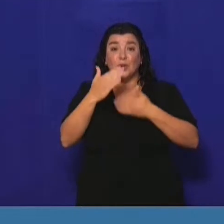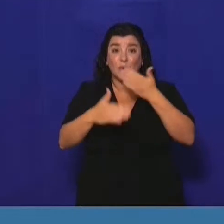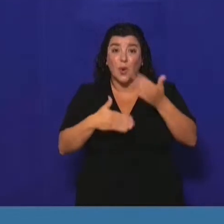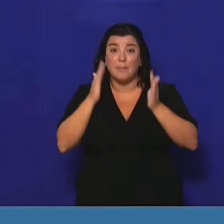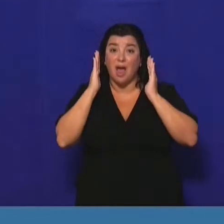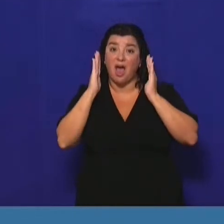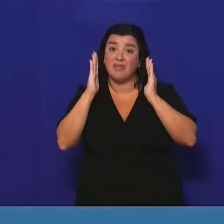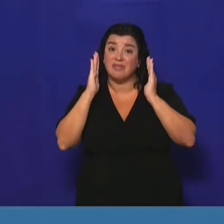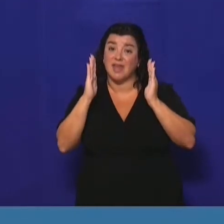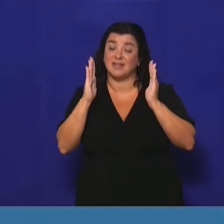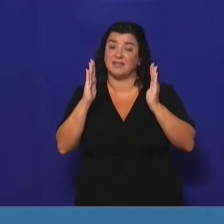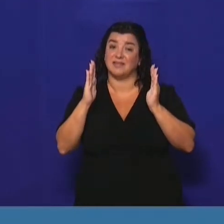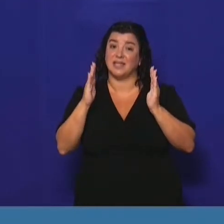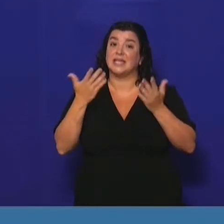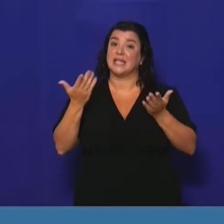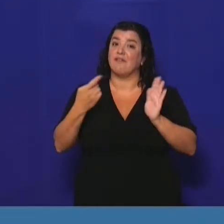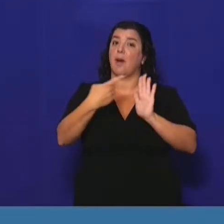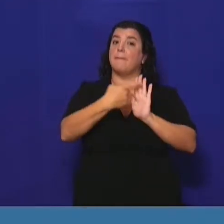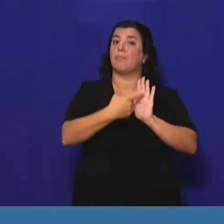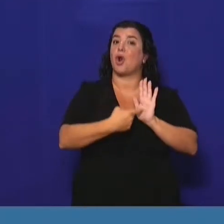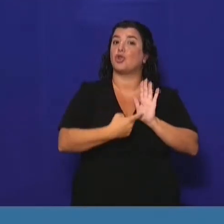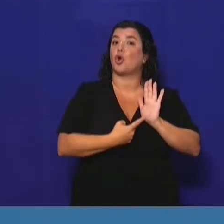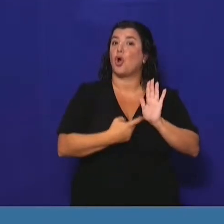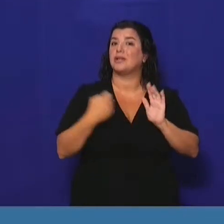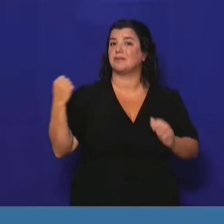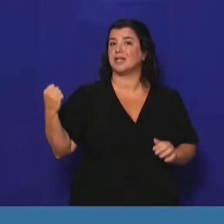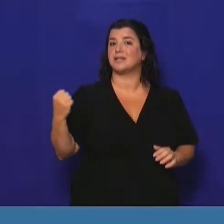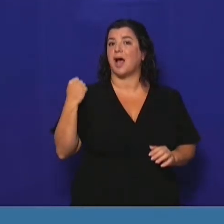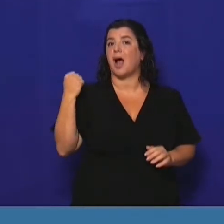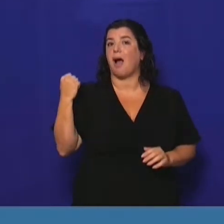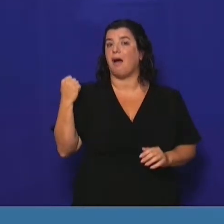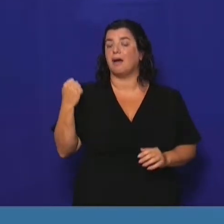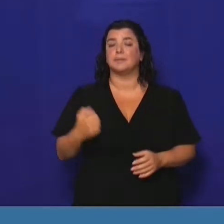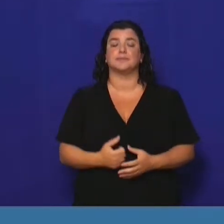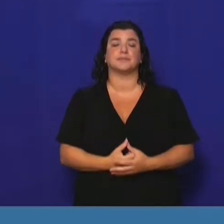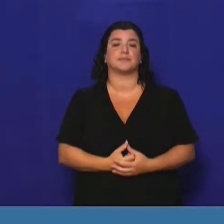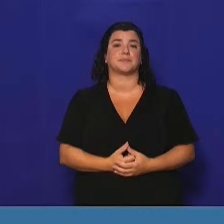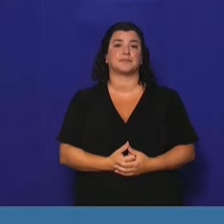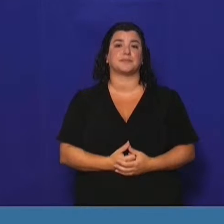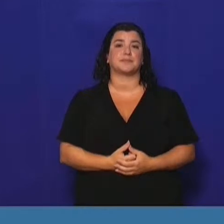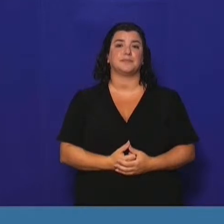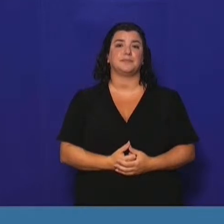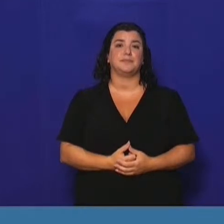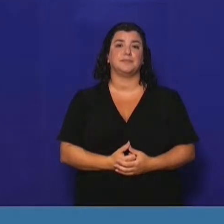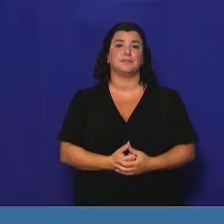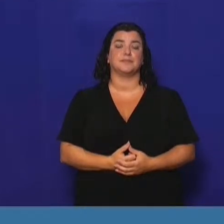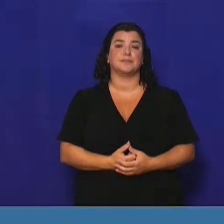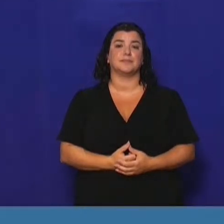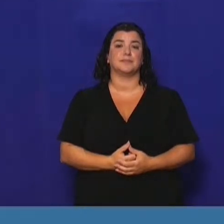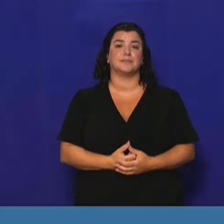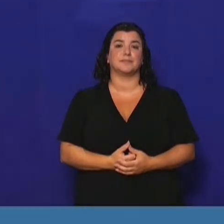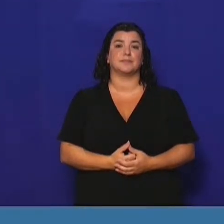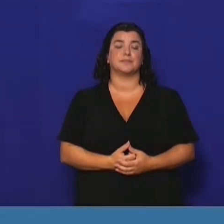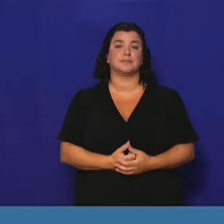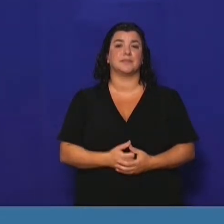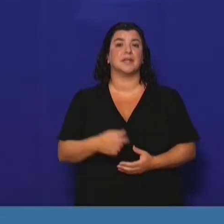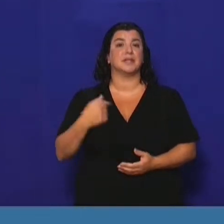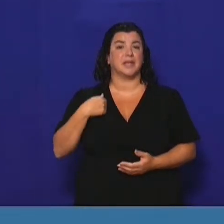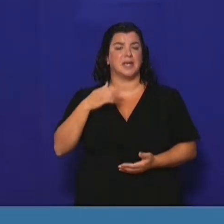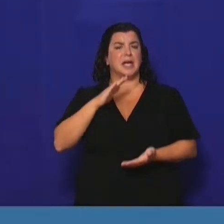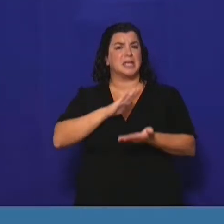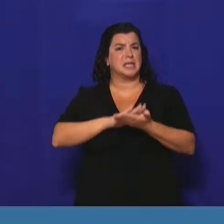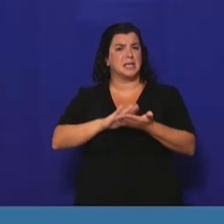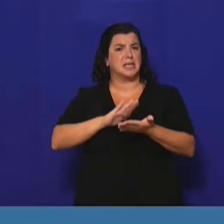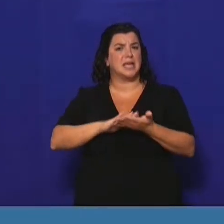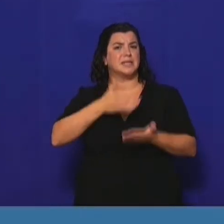anka skont il-linji gwida u l-standards li aħna ħriġna wkoll fuq il-website tagħna. Semmej diġà l-każijiet li kellna